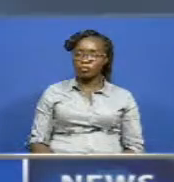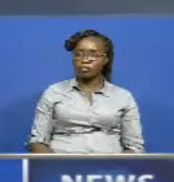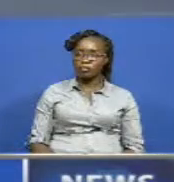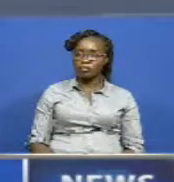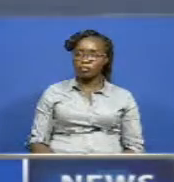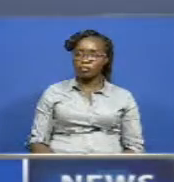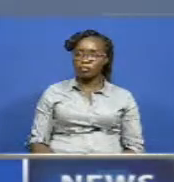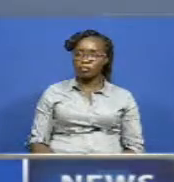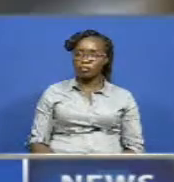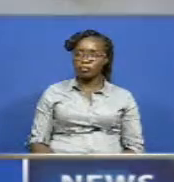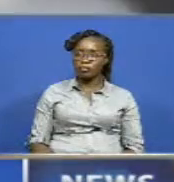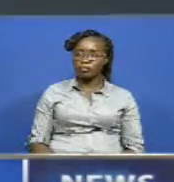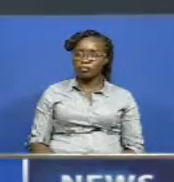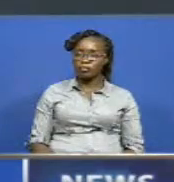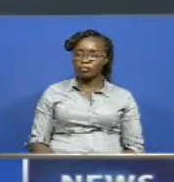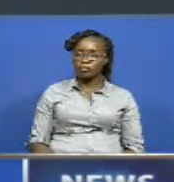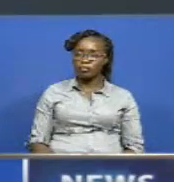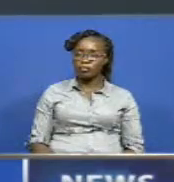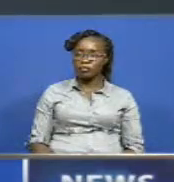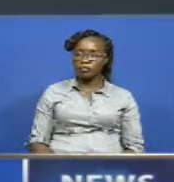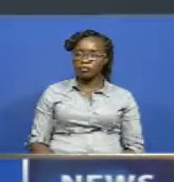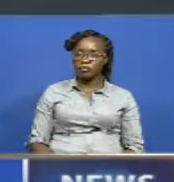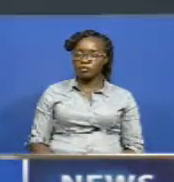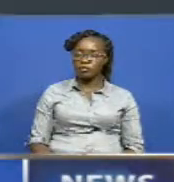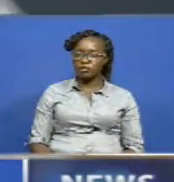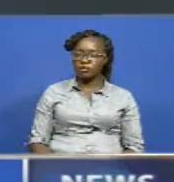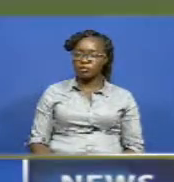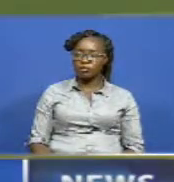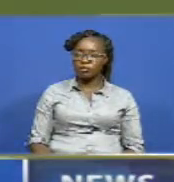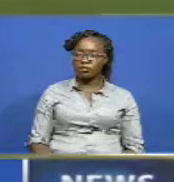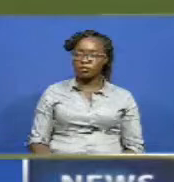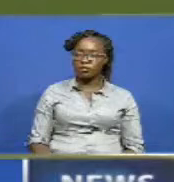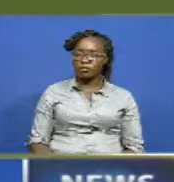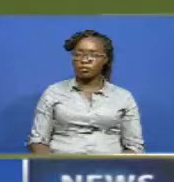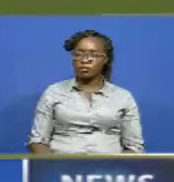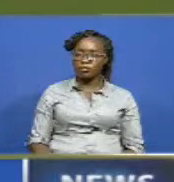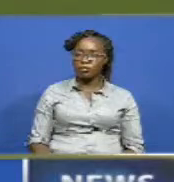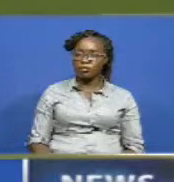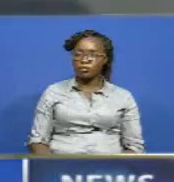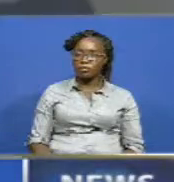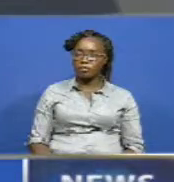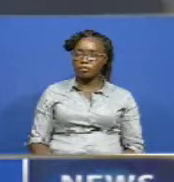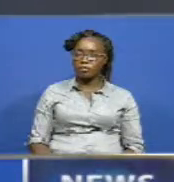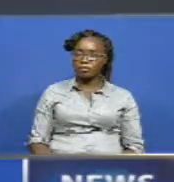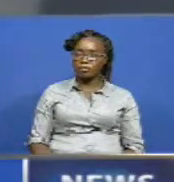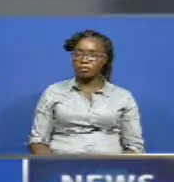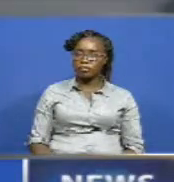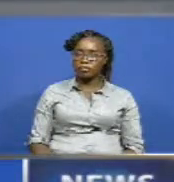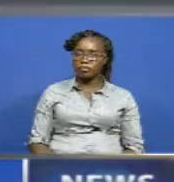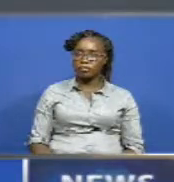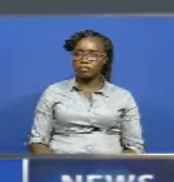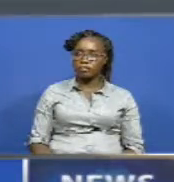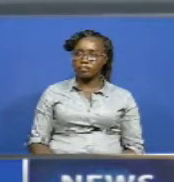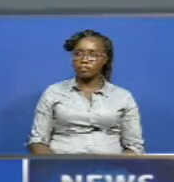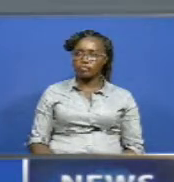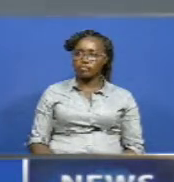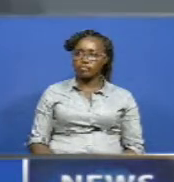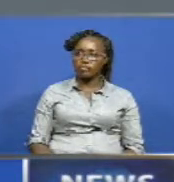The short corner still led to a ball to the far post. Chelsea didn't deal with it, and Karim Benzema